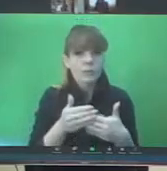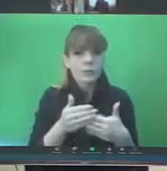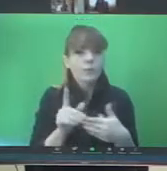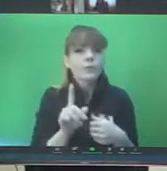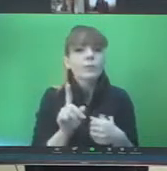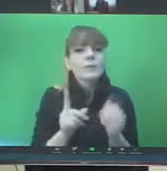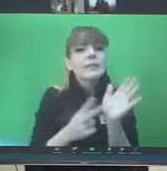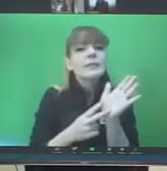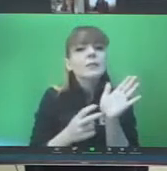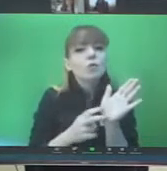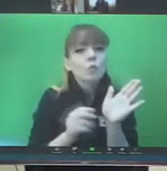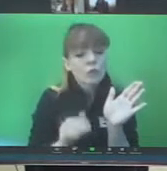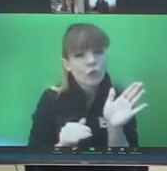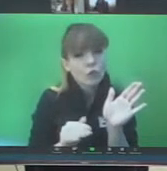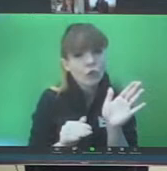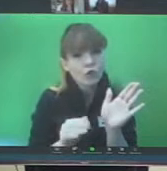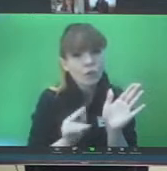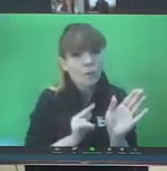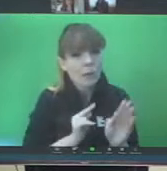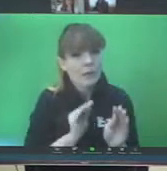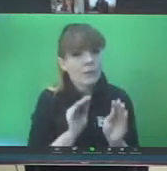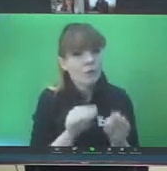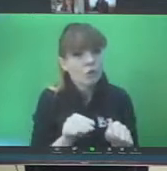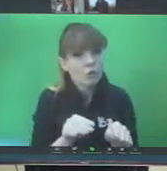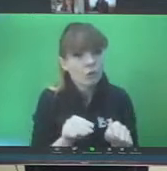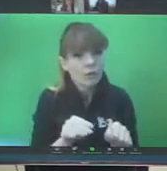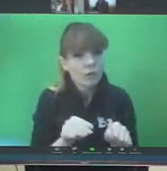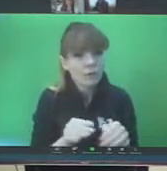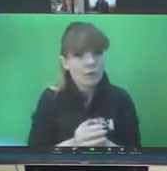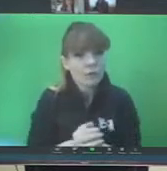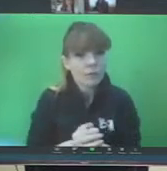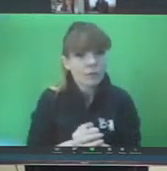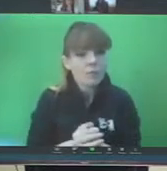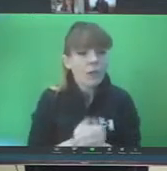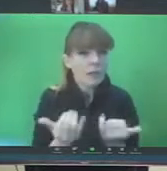No, it was only 700,000 employed out of